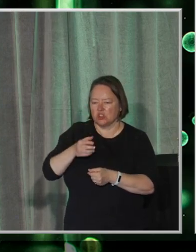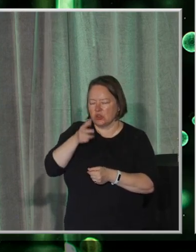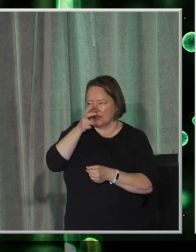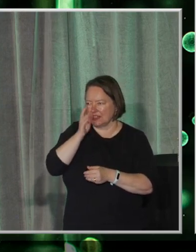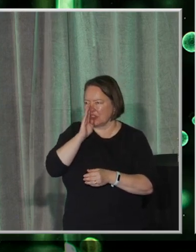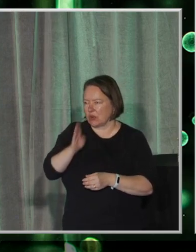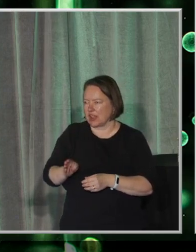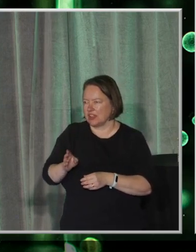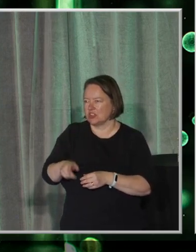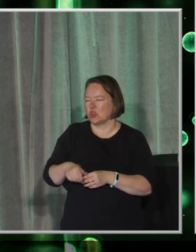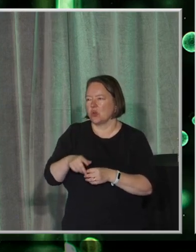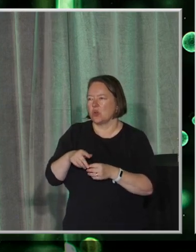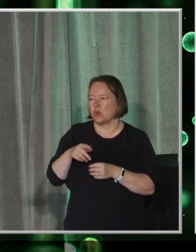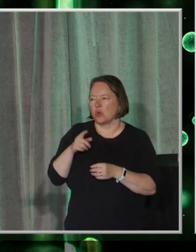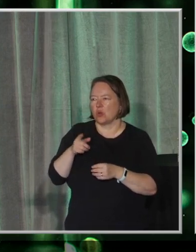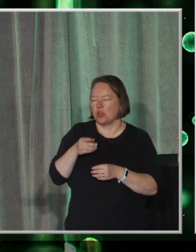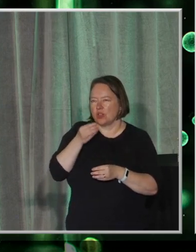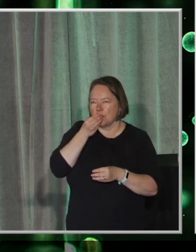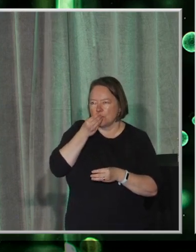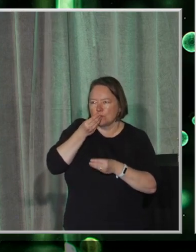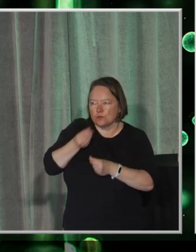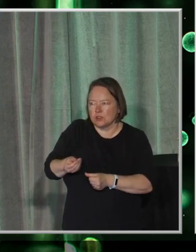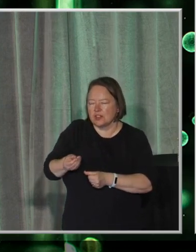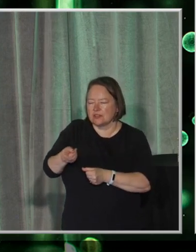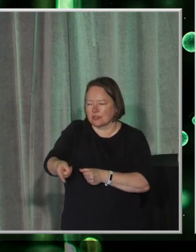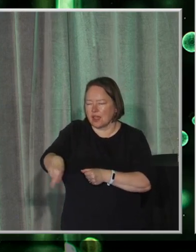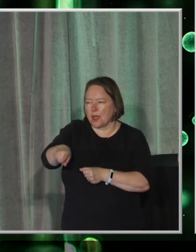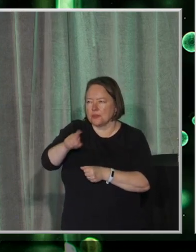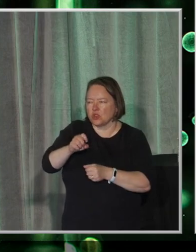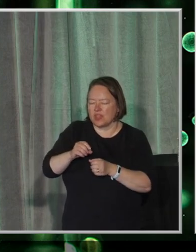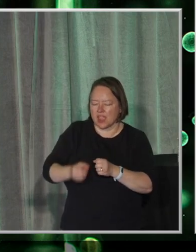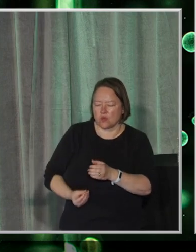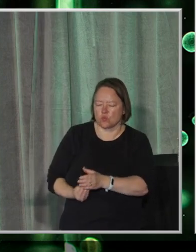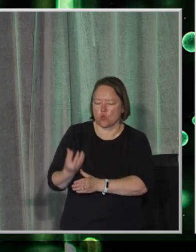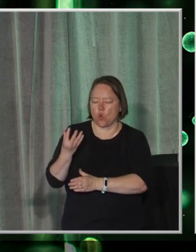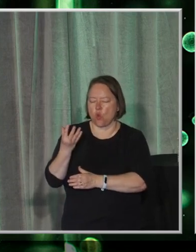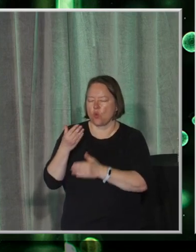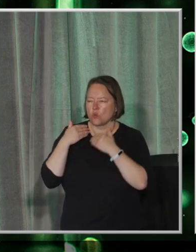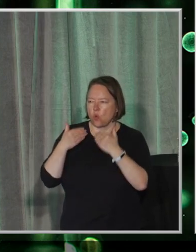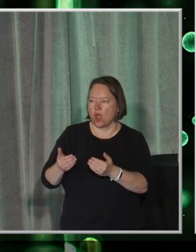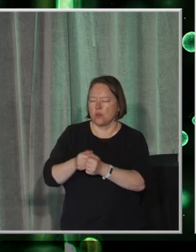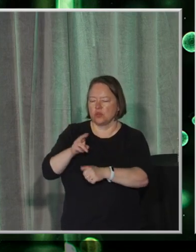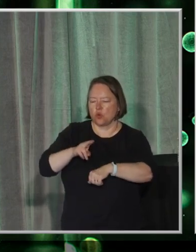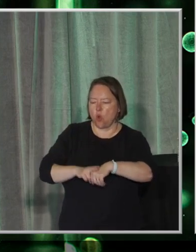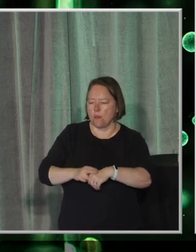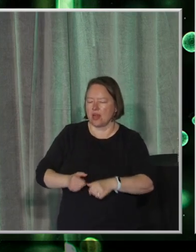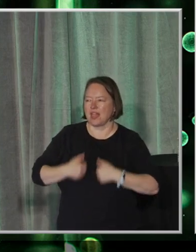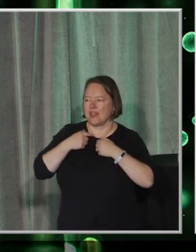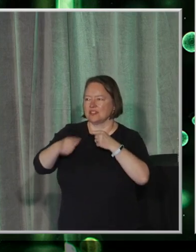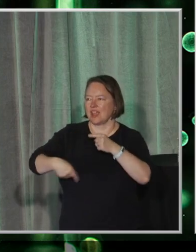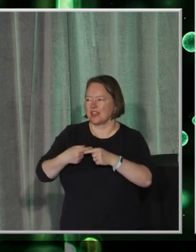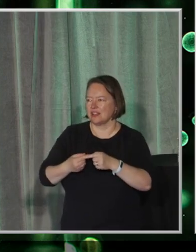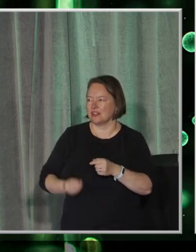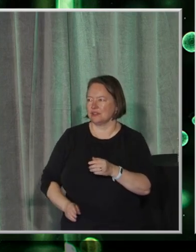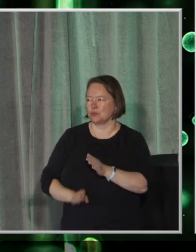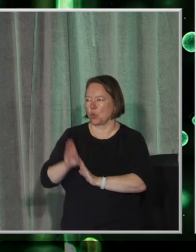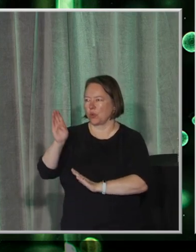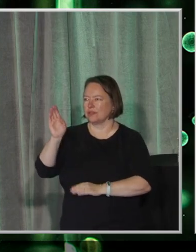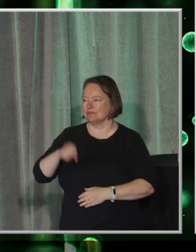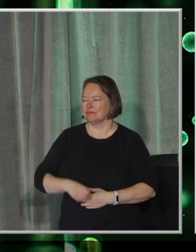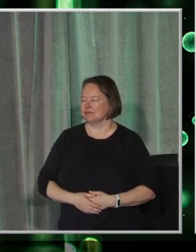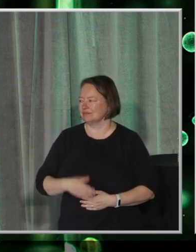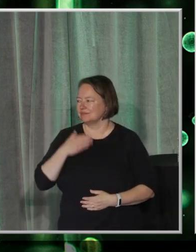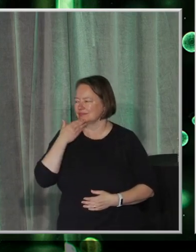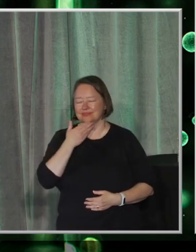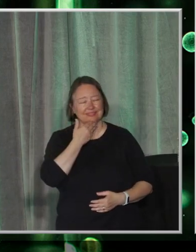directly. So they will always see food with them. Hence, they can go on with their normal life cycle of laying eggs and growing. Yes.